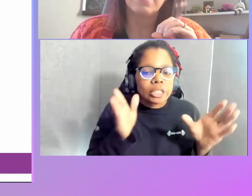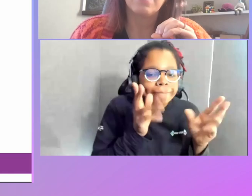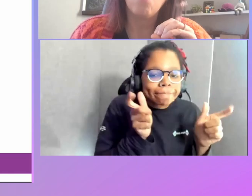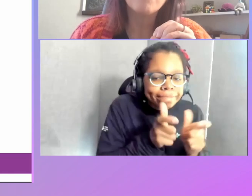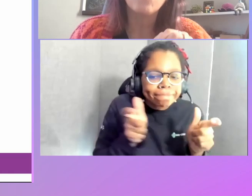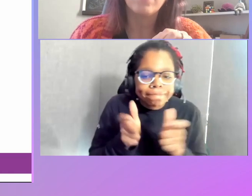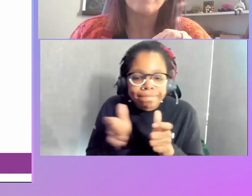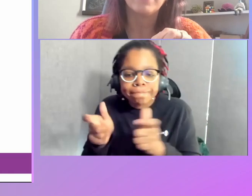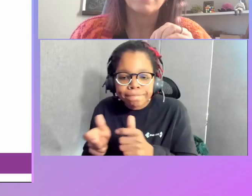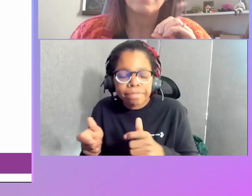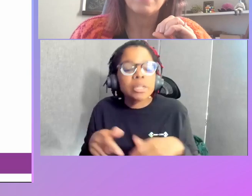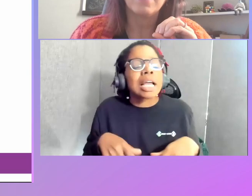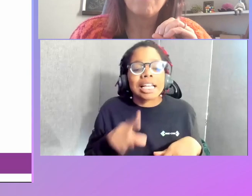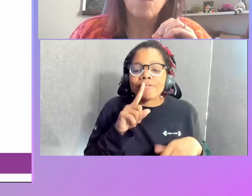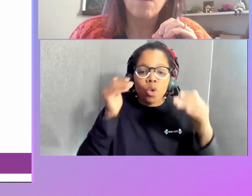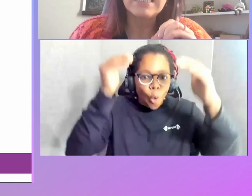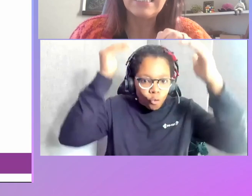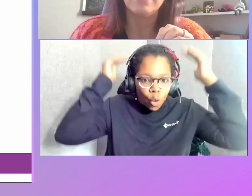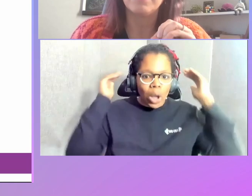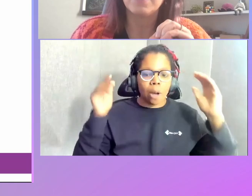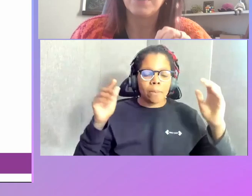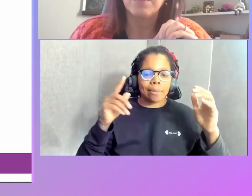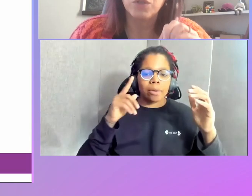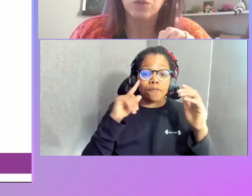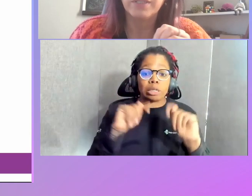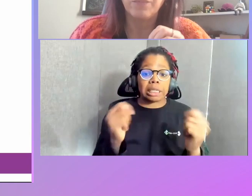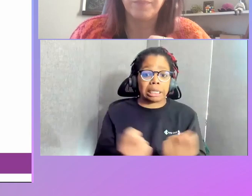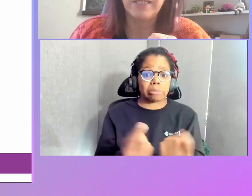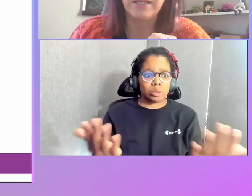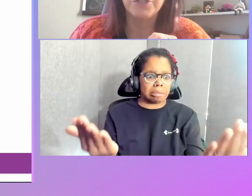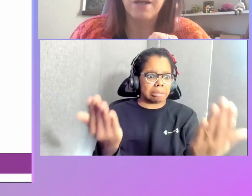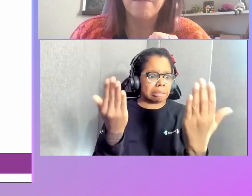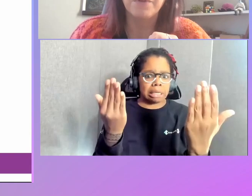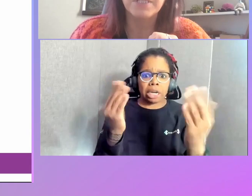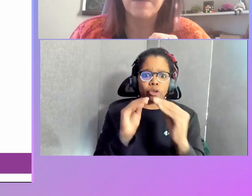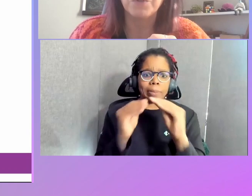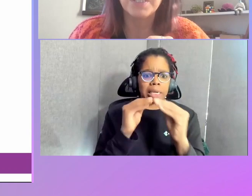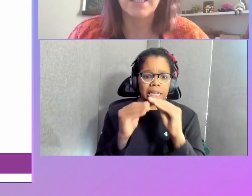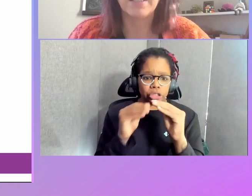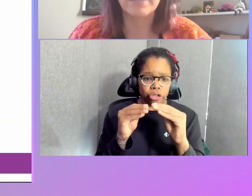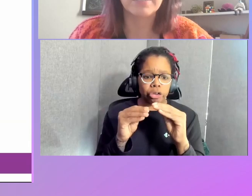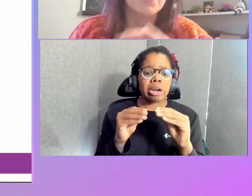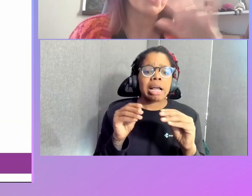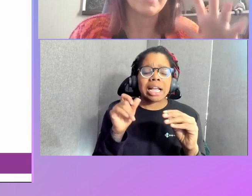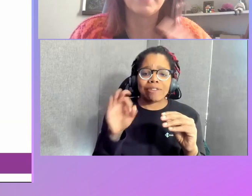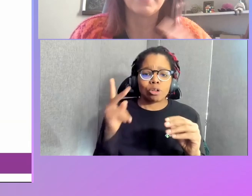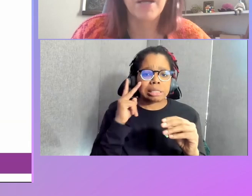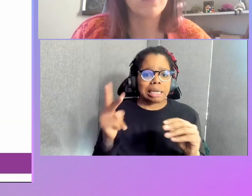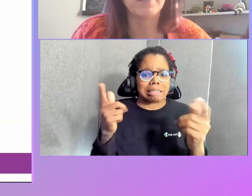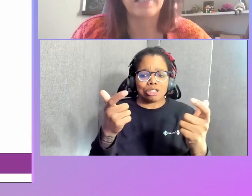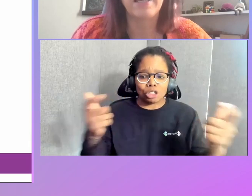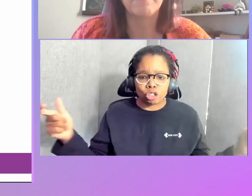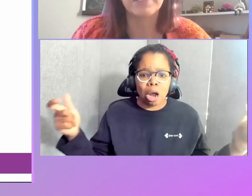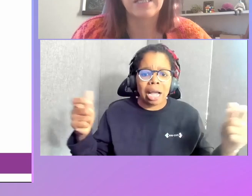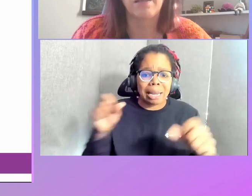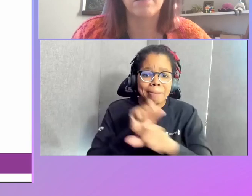is overwhelming for teams to be able to look at remediation efforts if they're seeing it as this giant